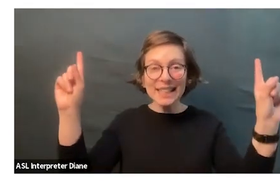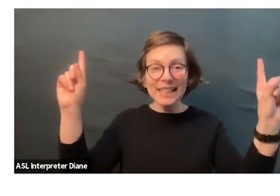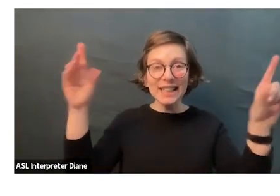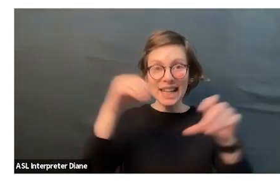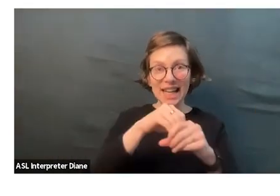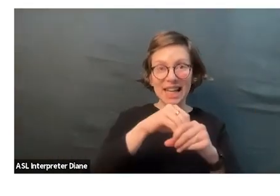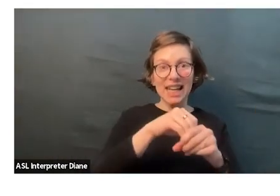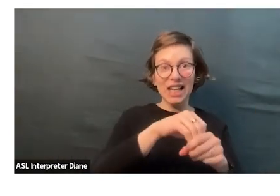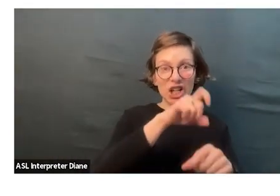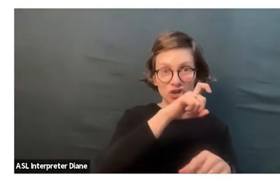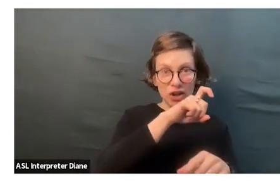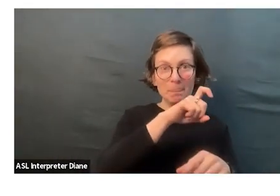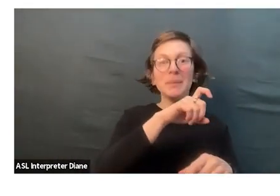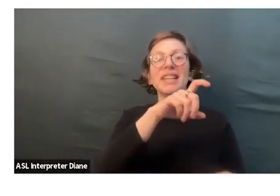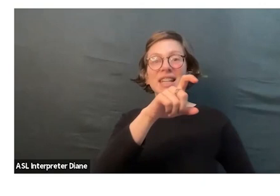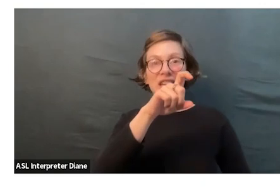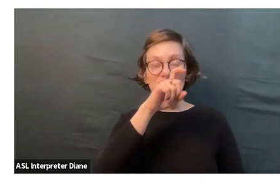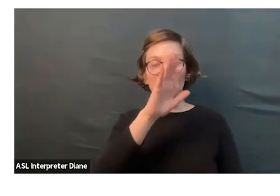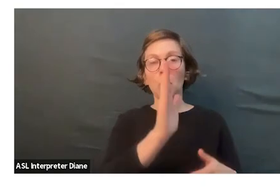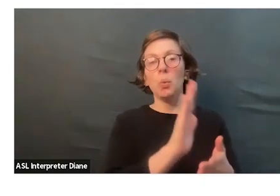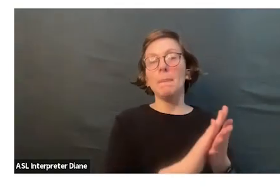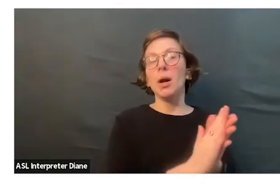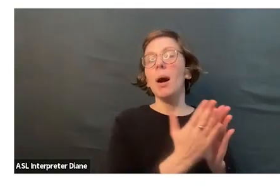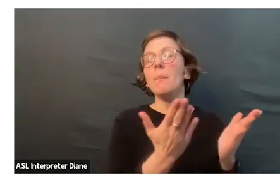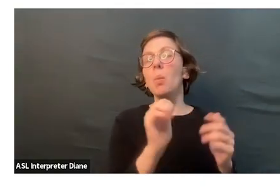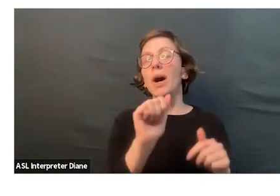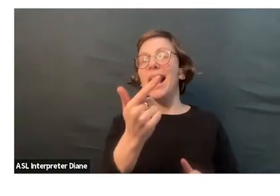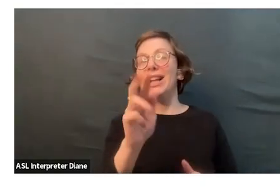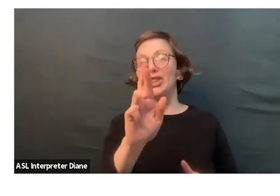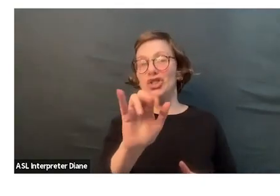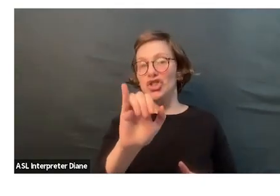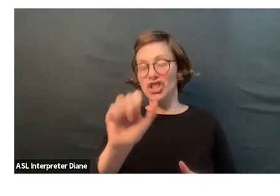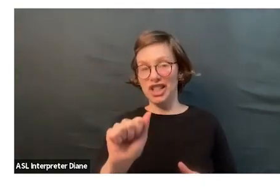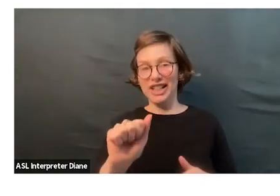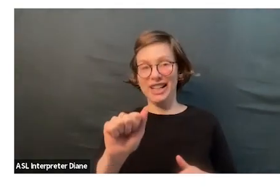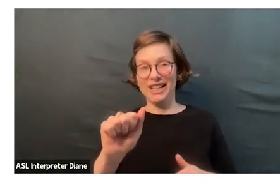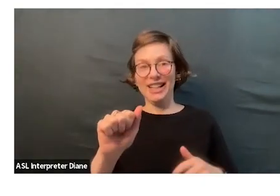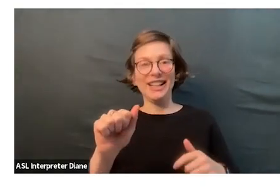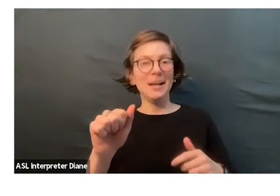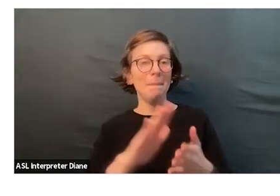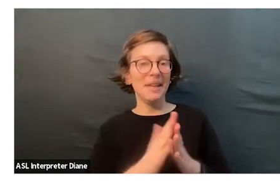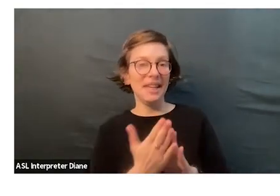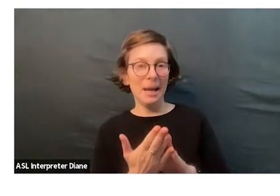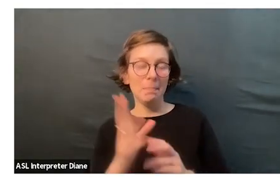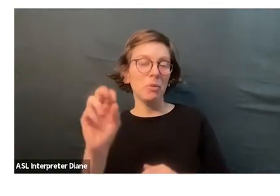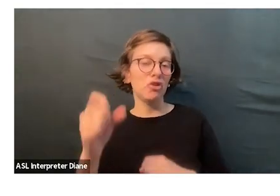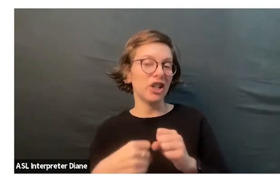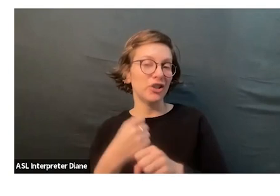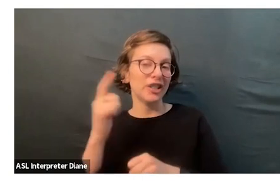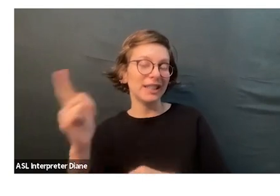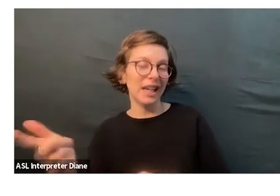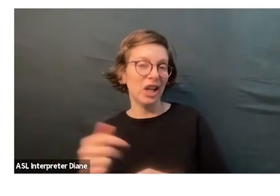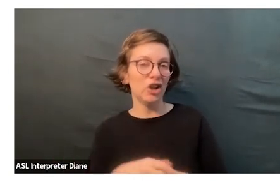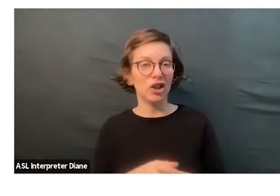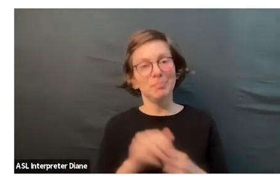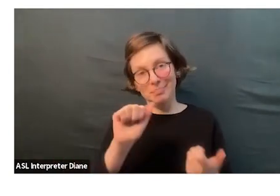the first experiment and it failed, and Algeria was actually the second experiment and it failed. So in terms of culture, what you can